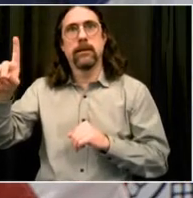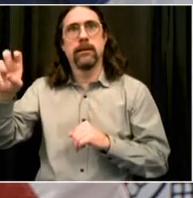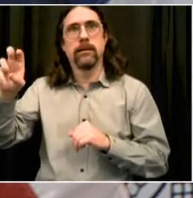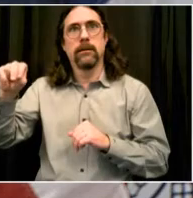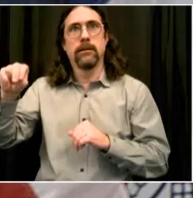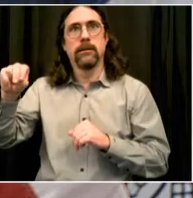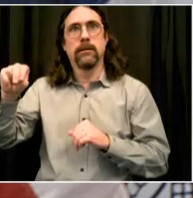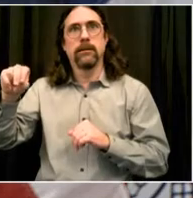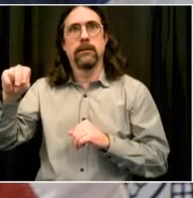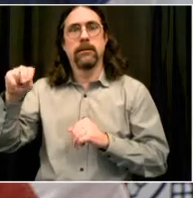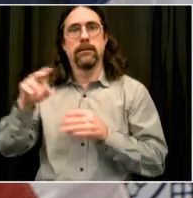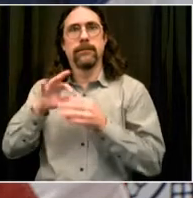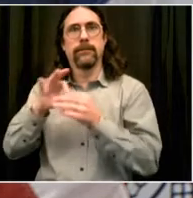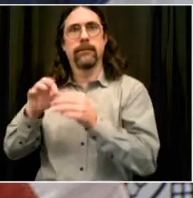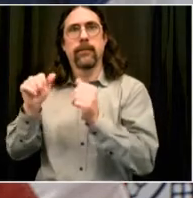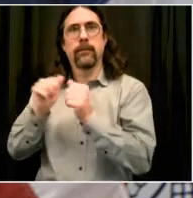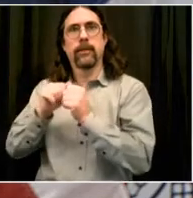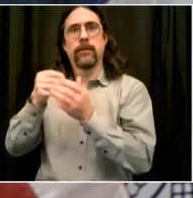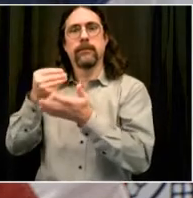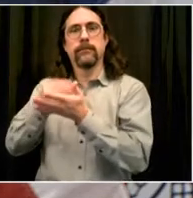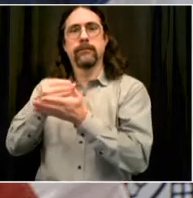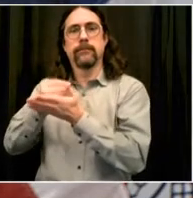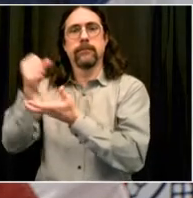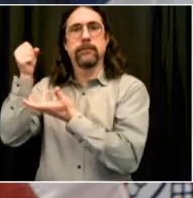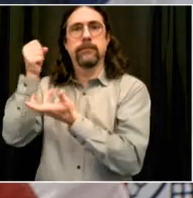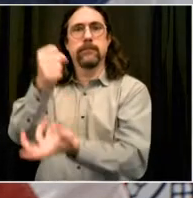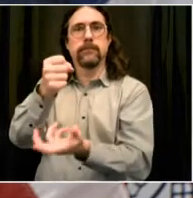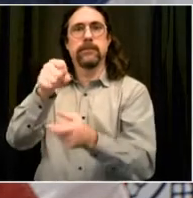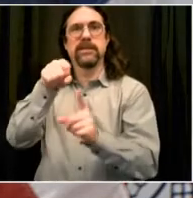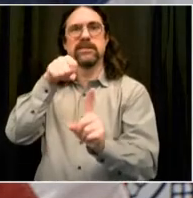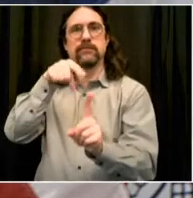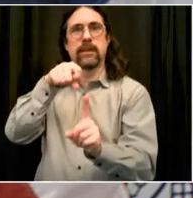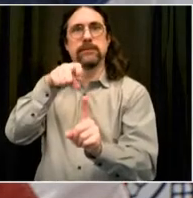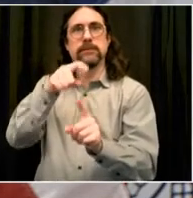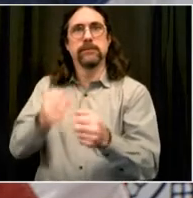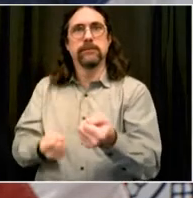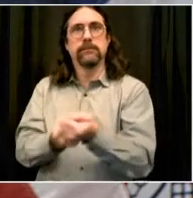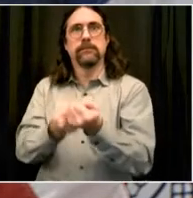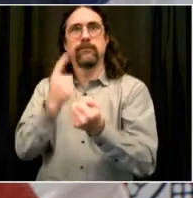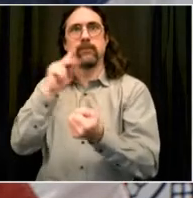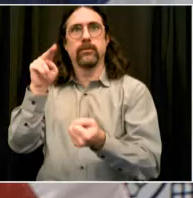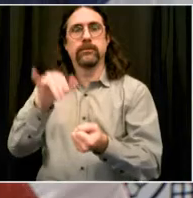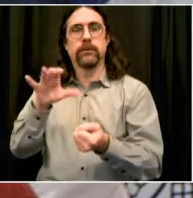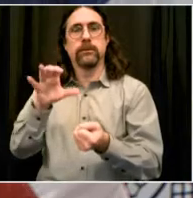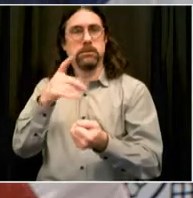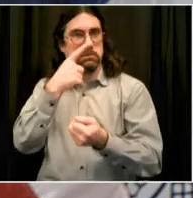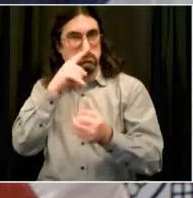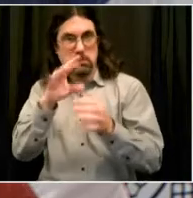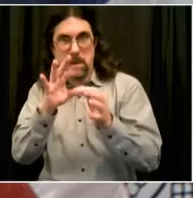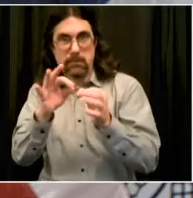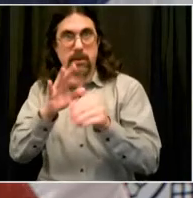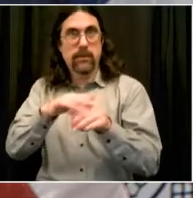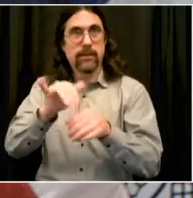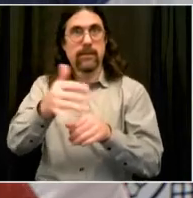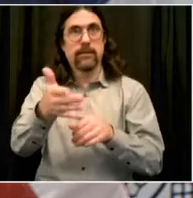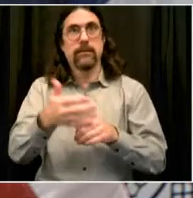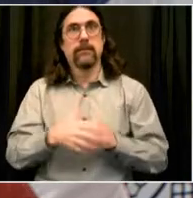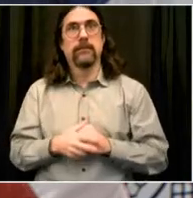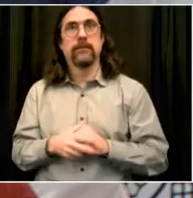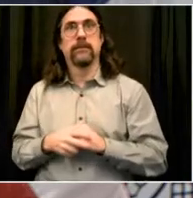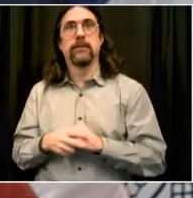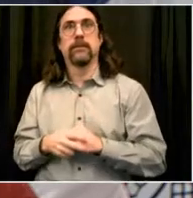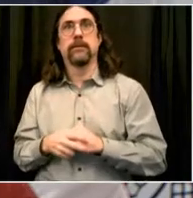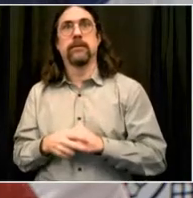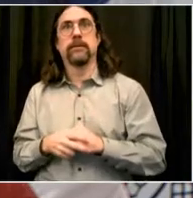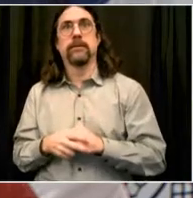clear that our new Treasury Secretary understands the importance of stimulus and understands what's going on